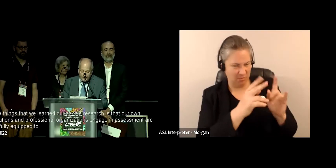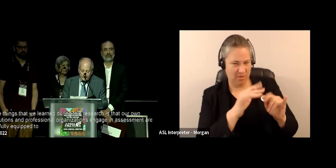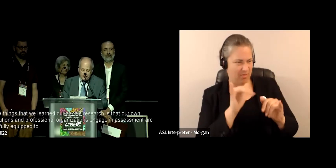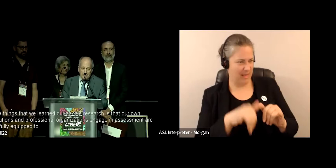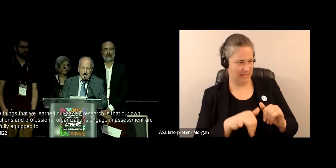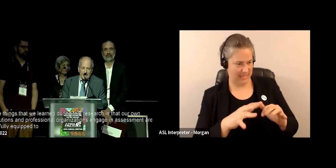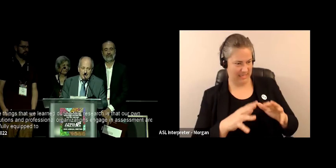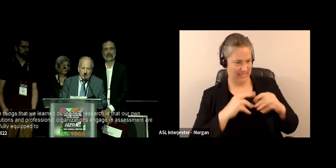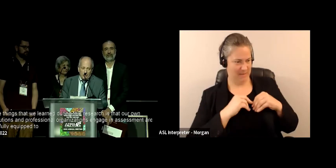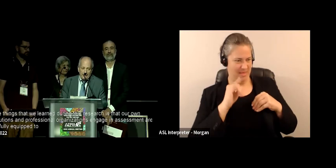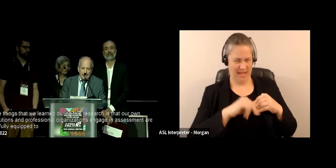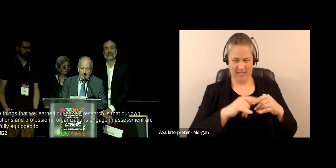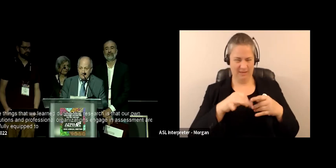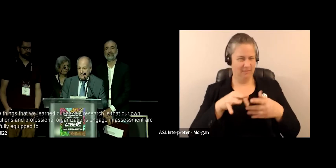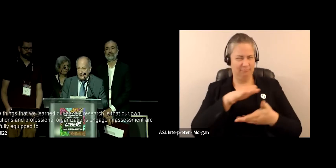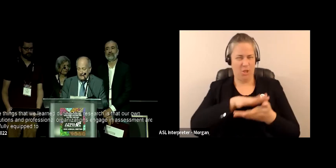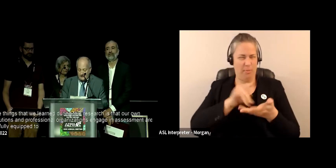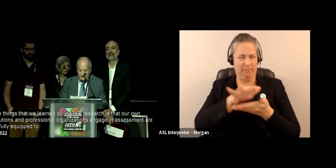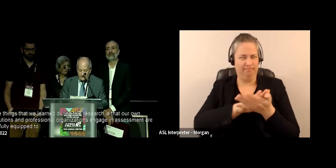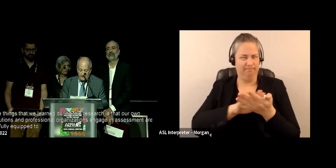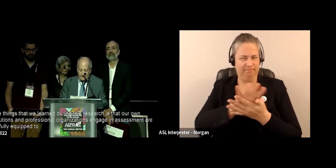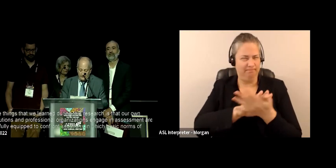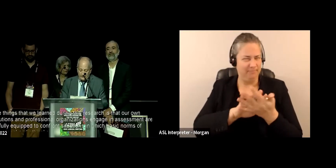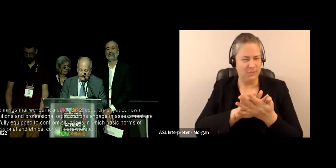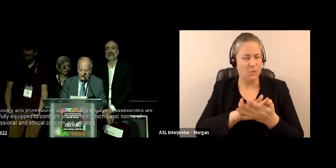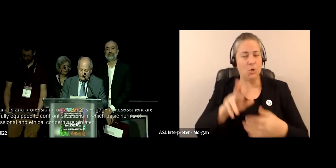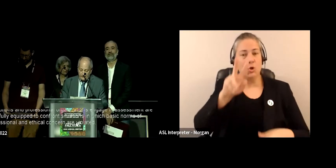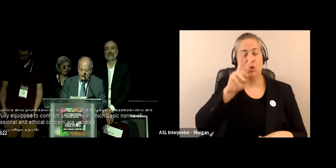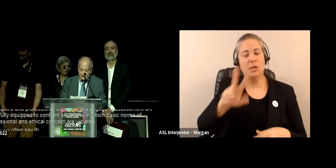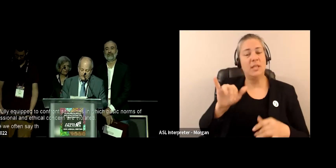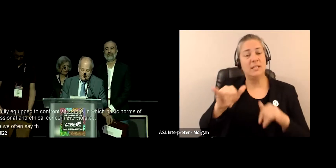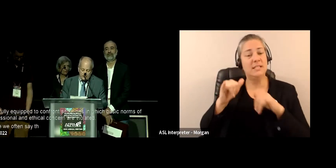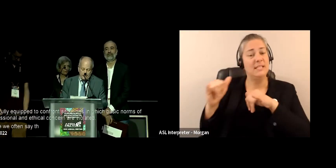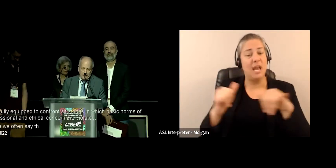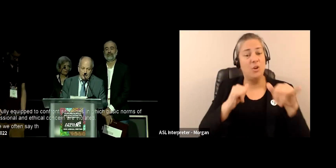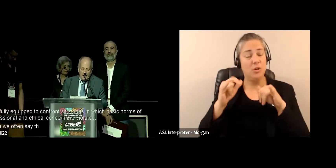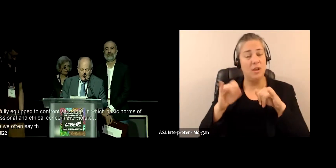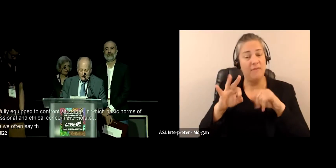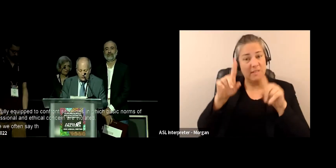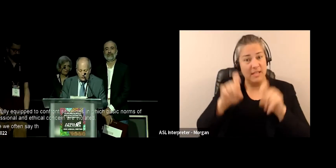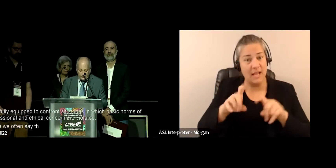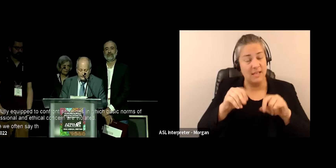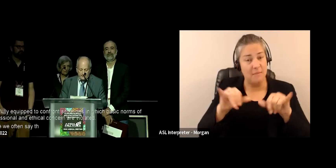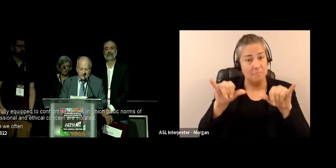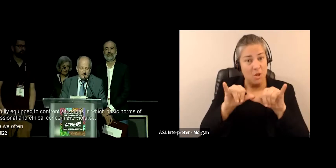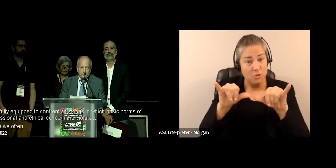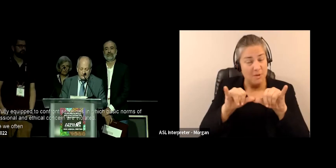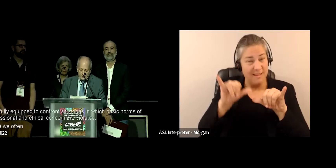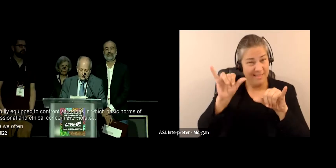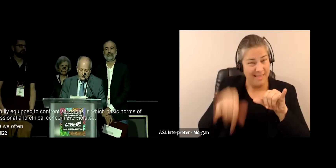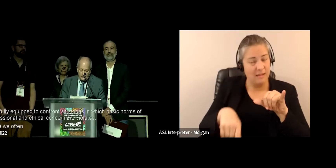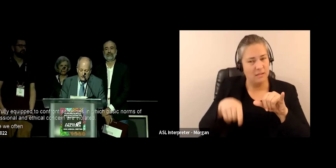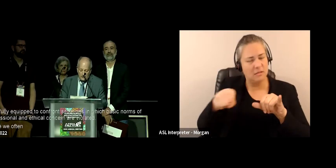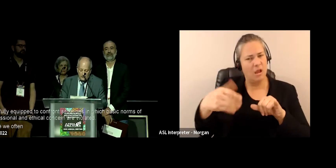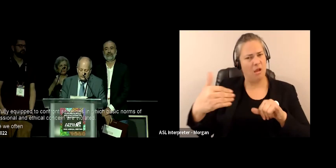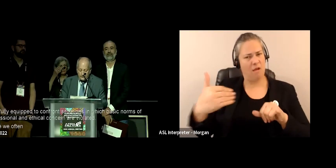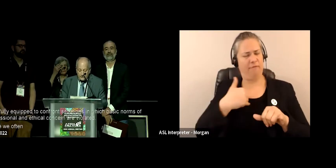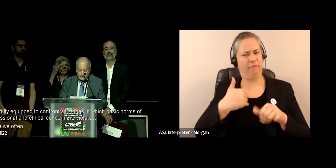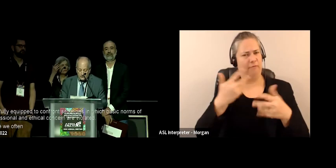While we often see the AERA, APA, and NCME standards of testing and measurement as the core statement of